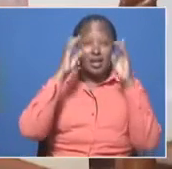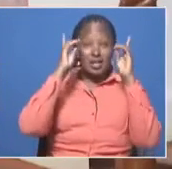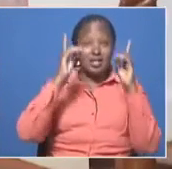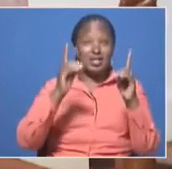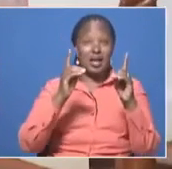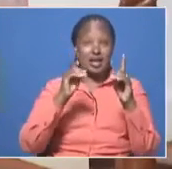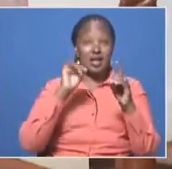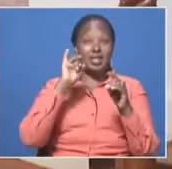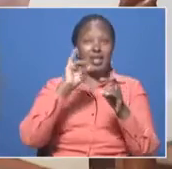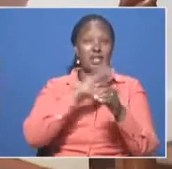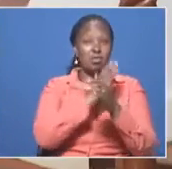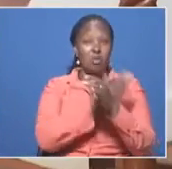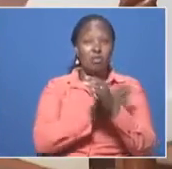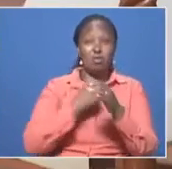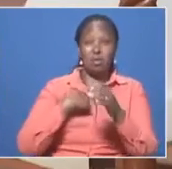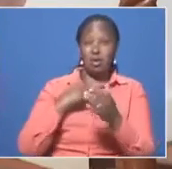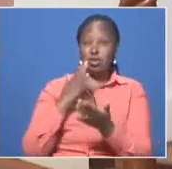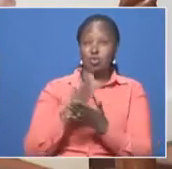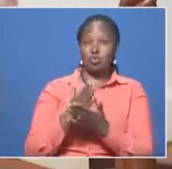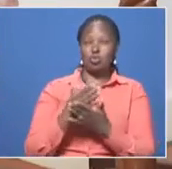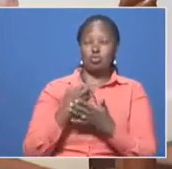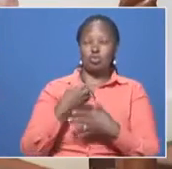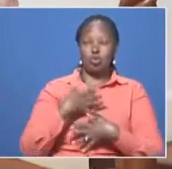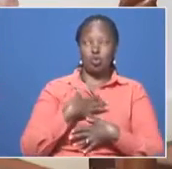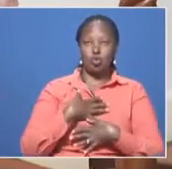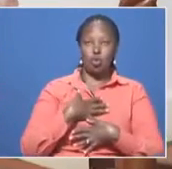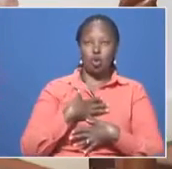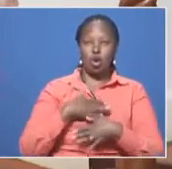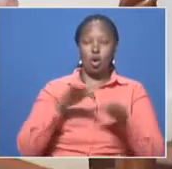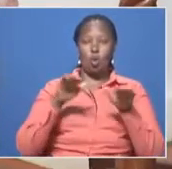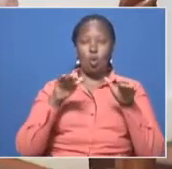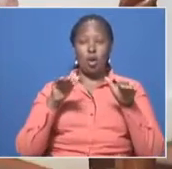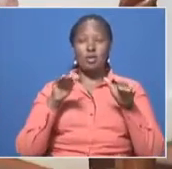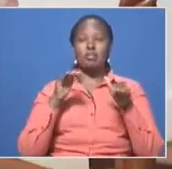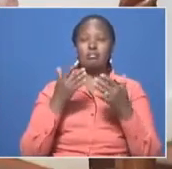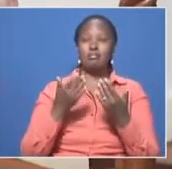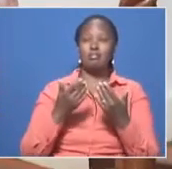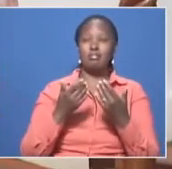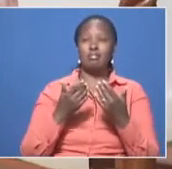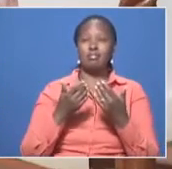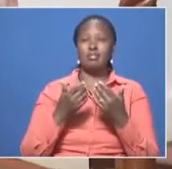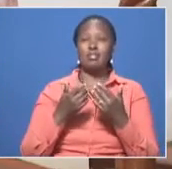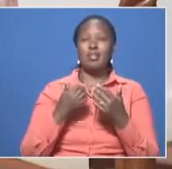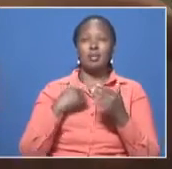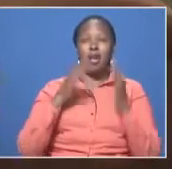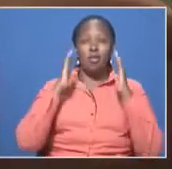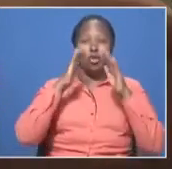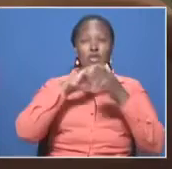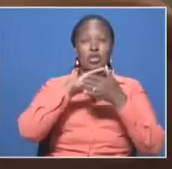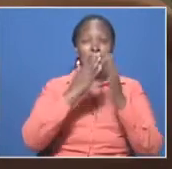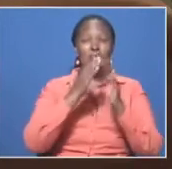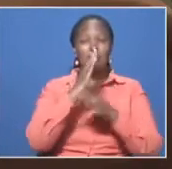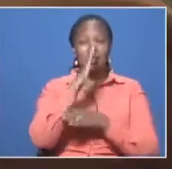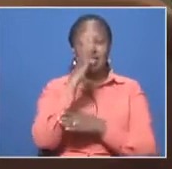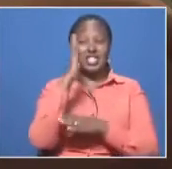that's powerful. I had to like, oh, wait a minute. I've been focusing on some tree.